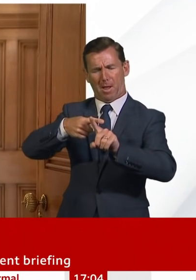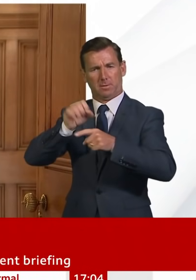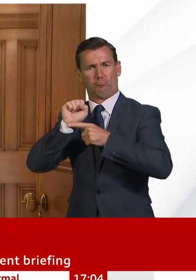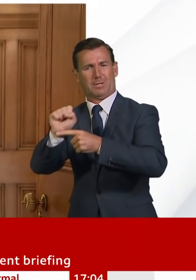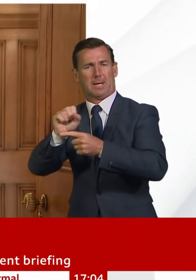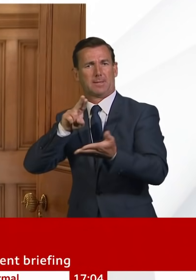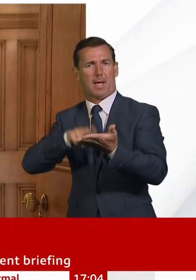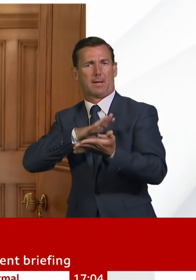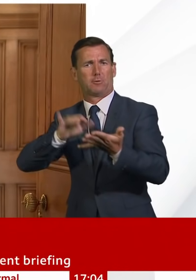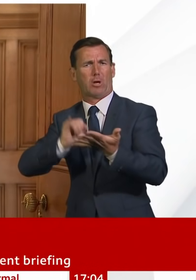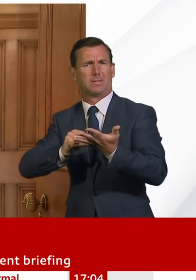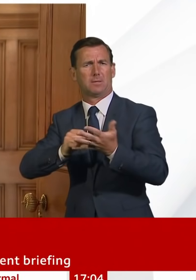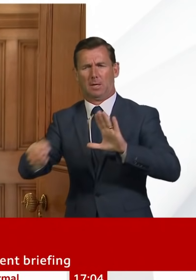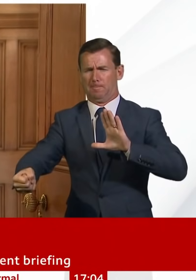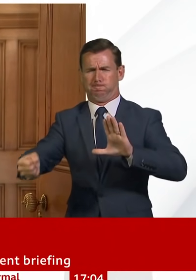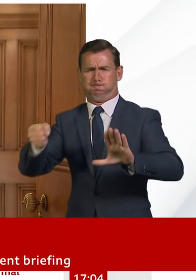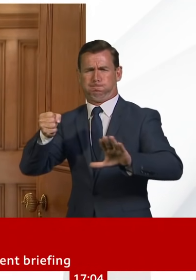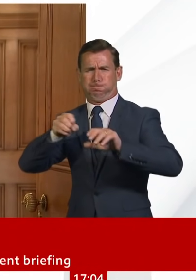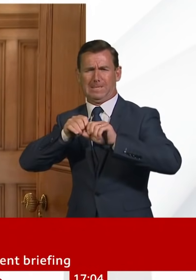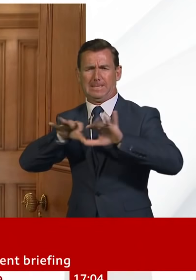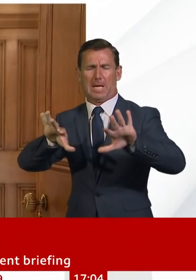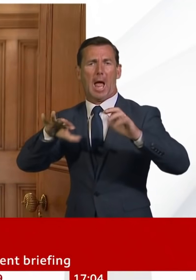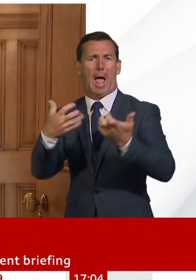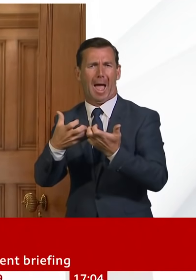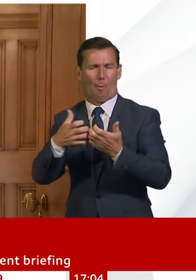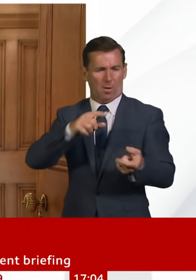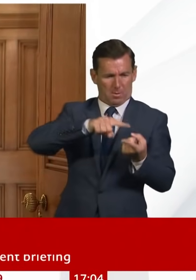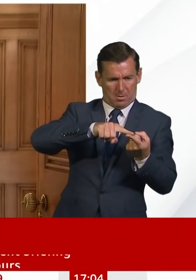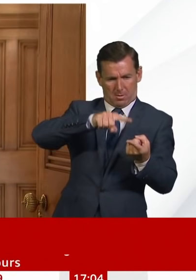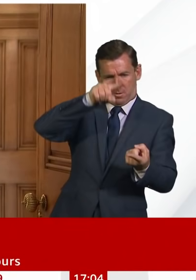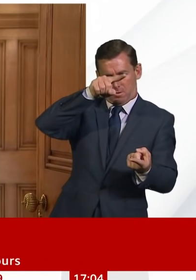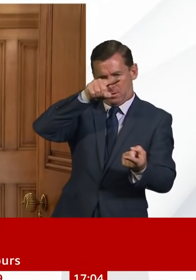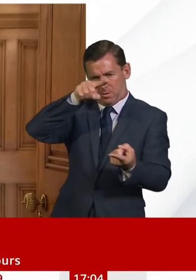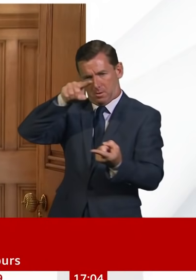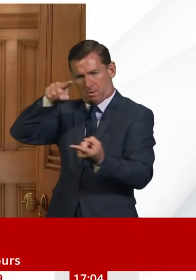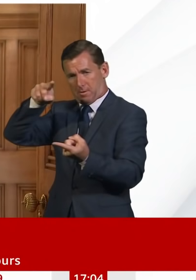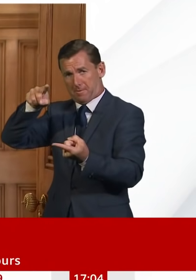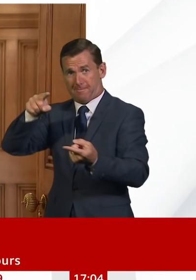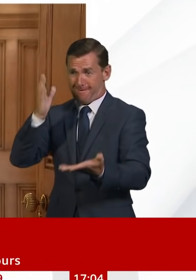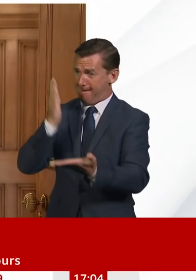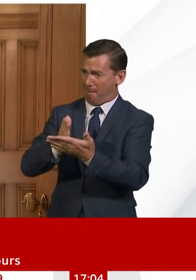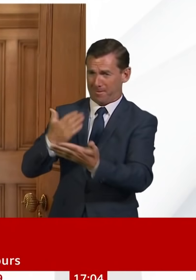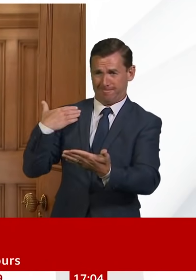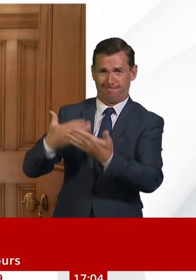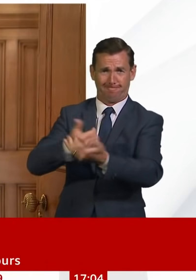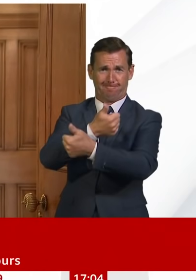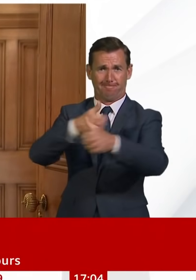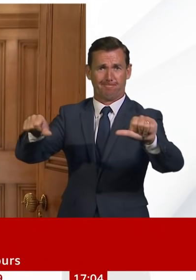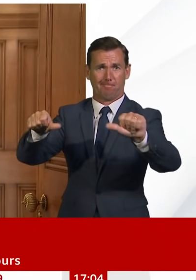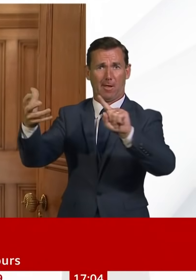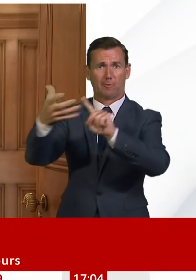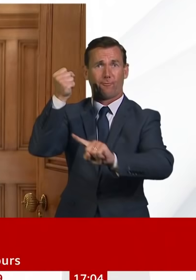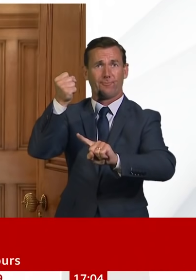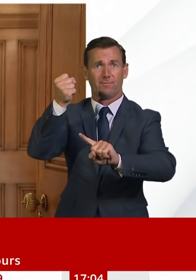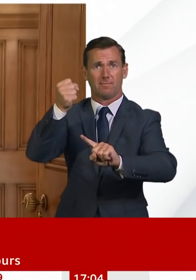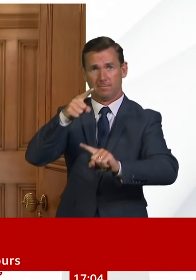and increasing capacity. That plan is working. At no point in this crisis has